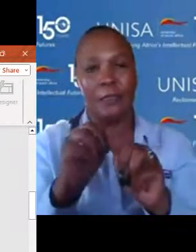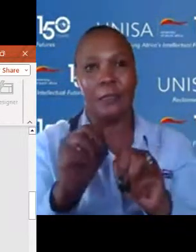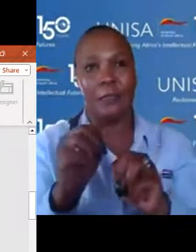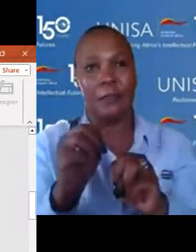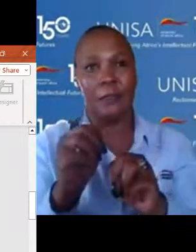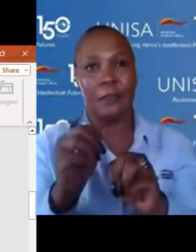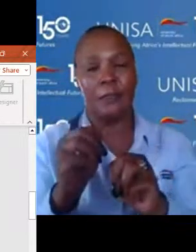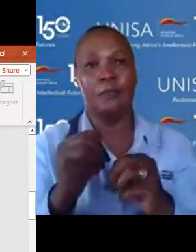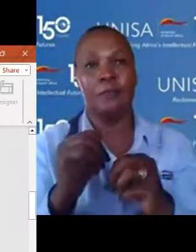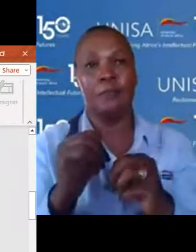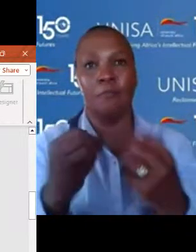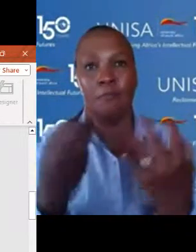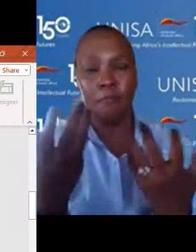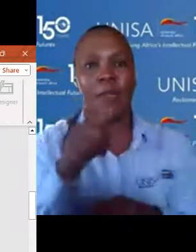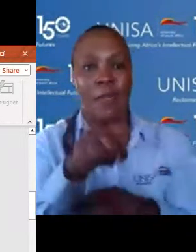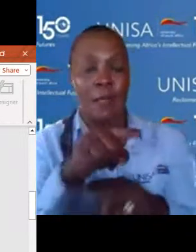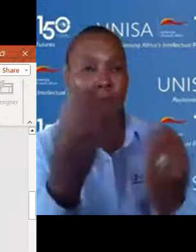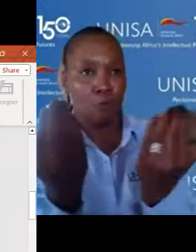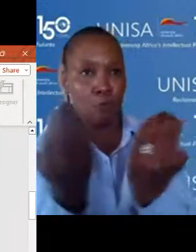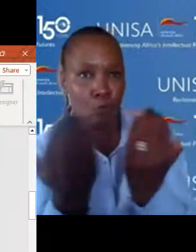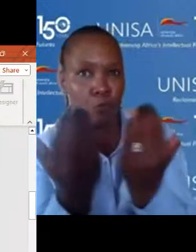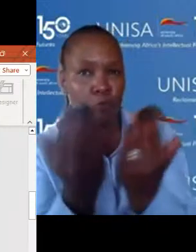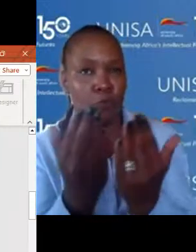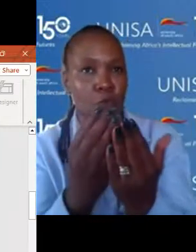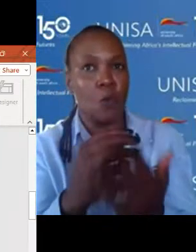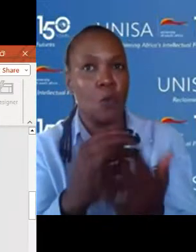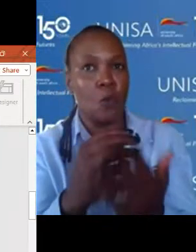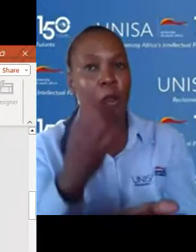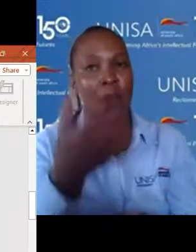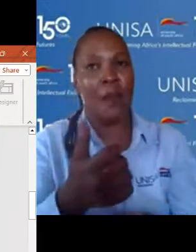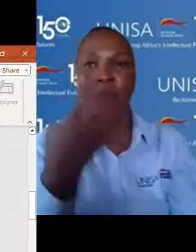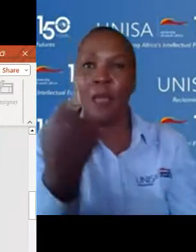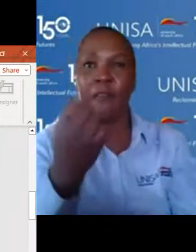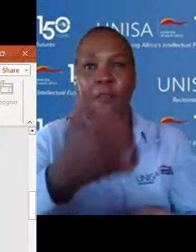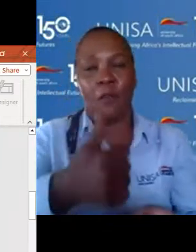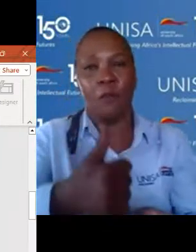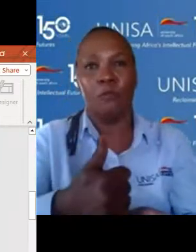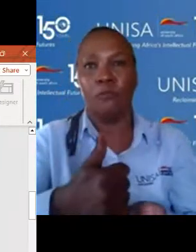in that school, you will have an orientation and mobility